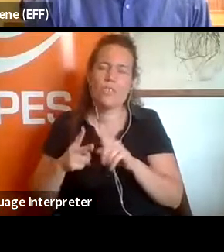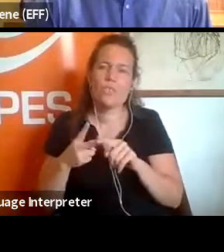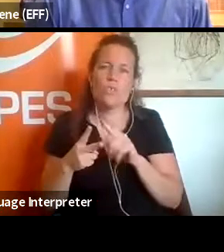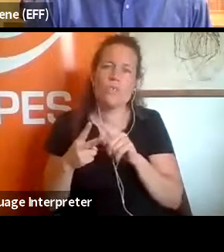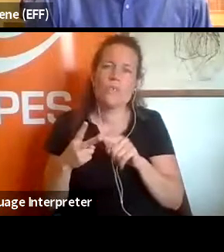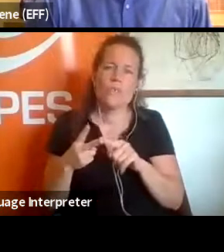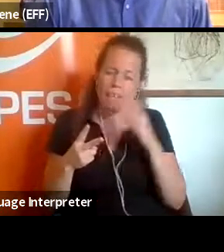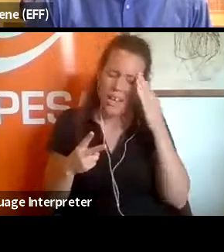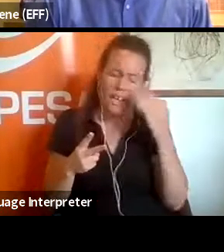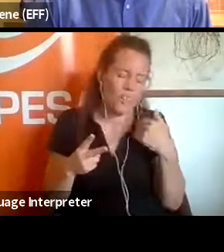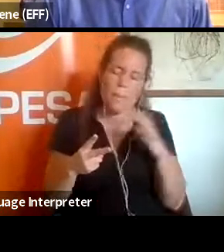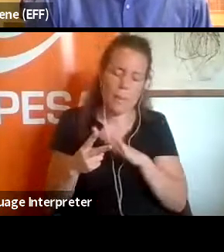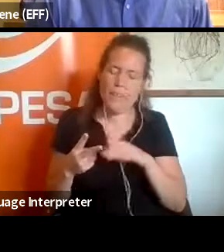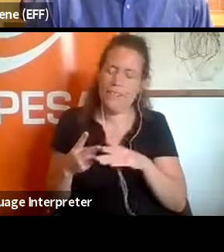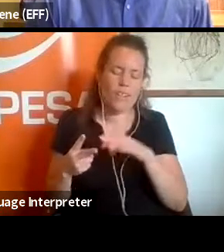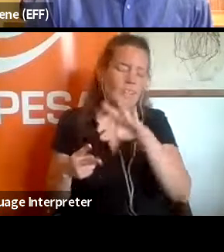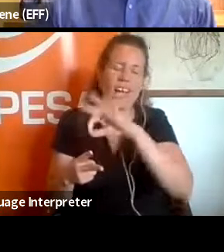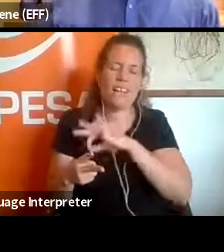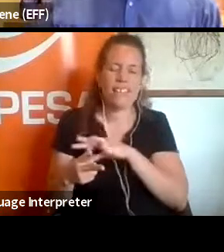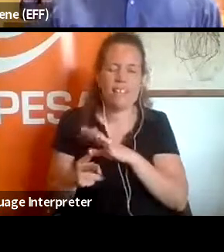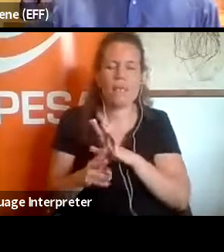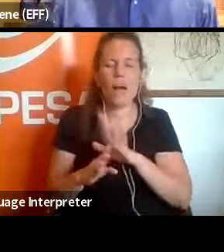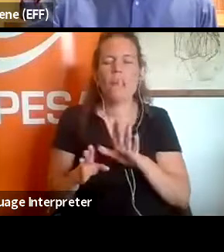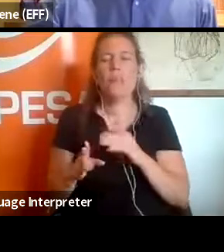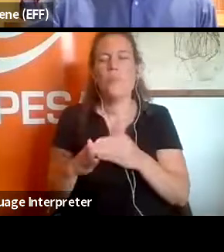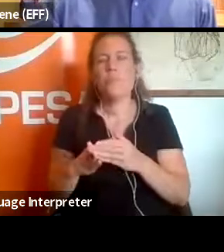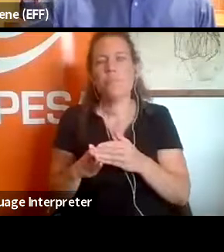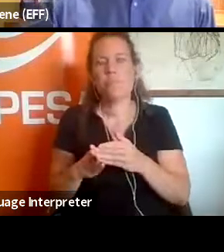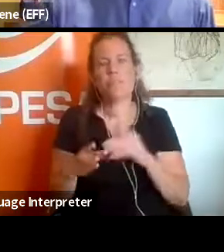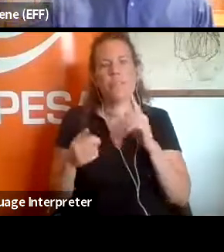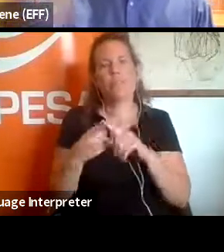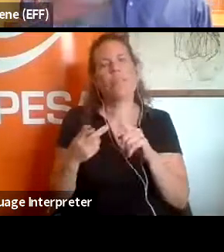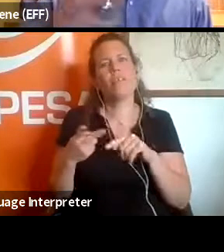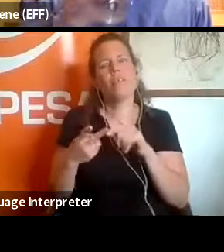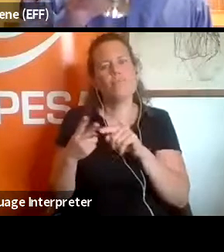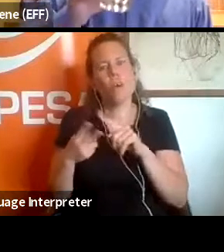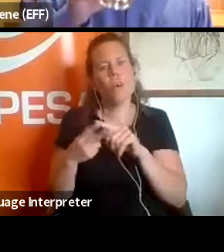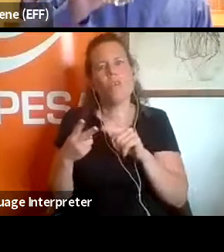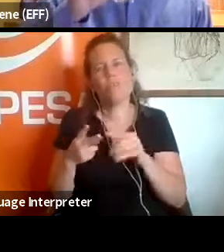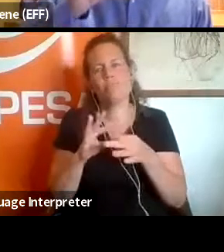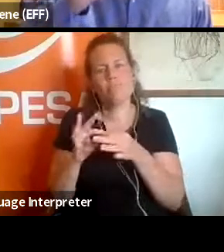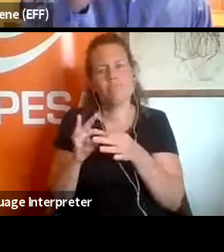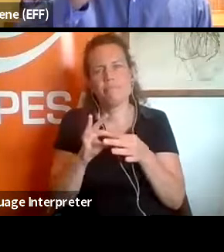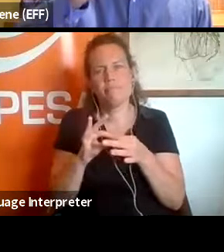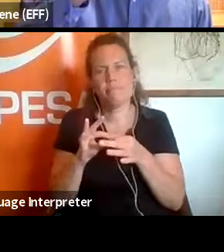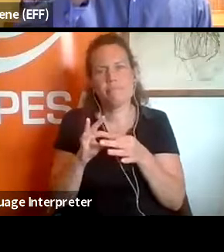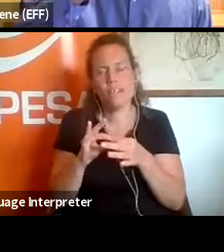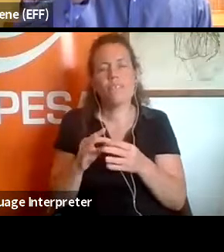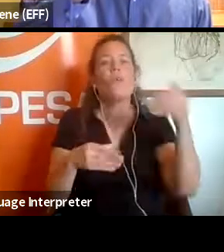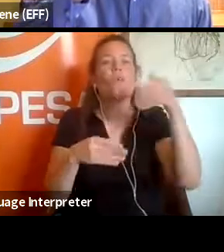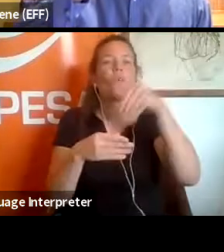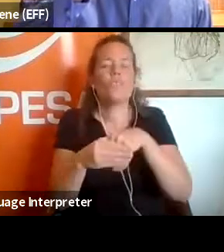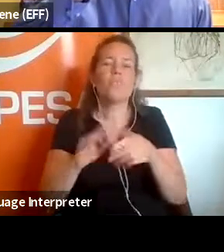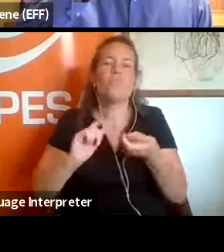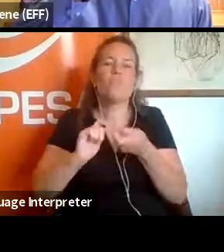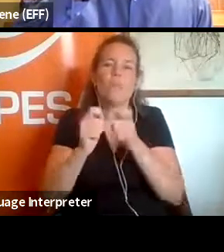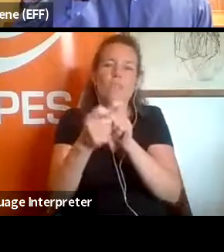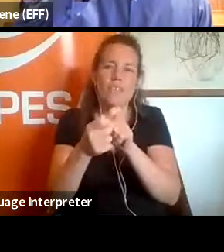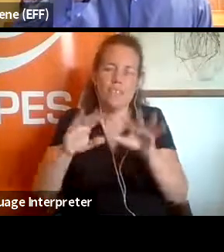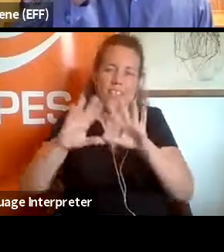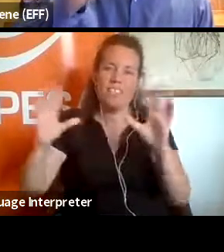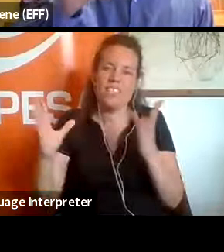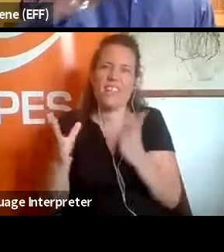answered right now, but they both relate to the concerns raised around content moderation generally, and I wanted to know if they would be applicable to